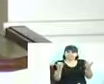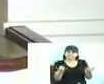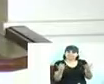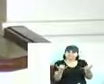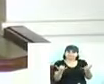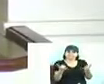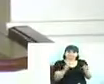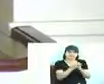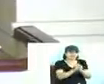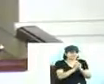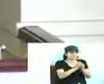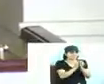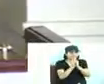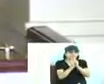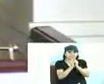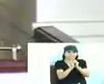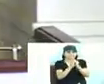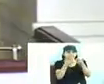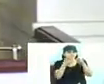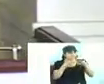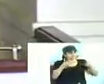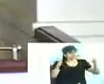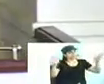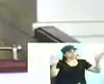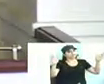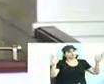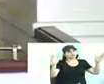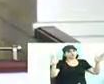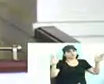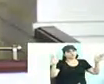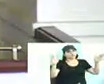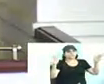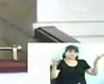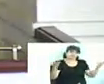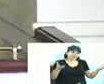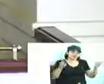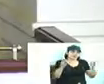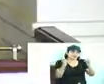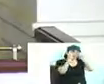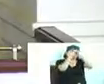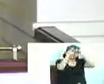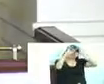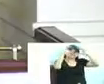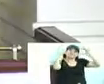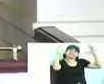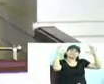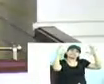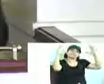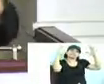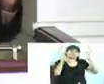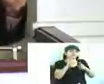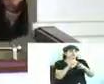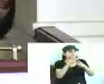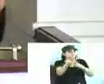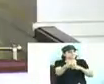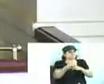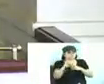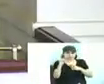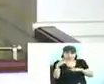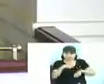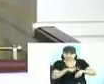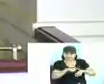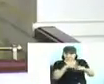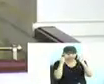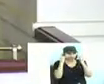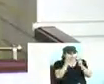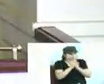To be worshiping together, to open ourselves up and to, well, imagine. A very special welcome if this is the first time